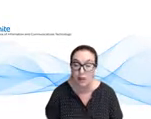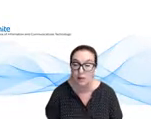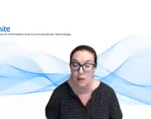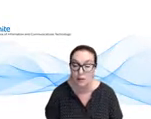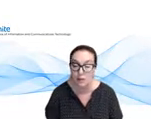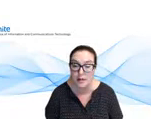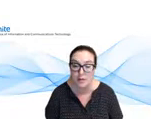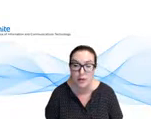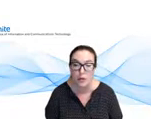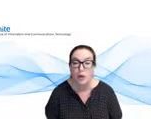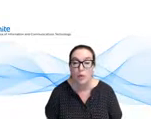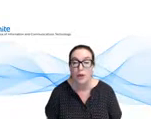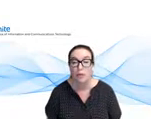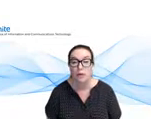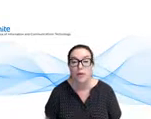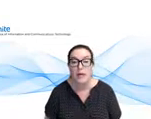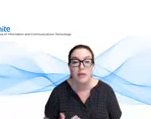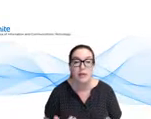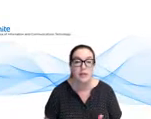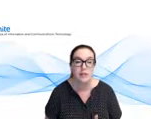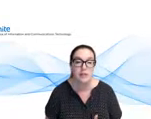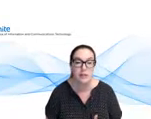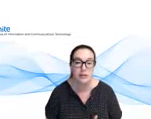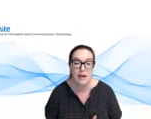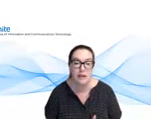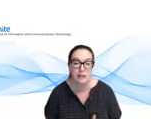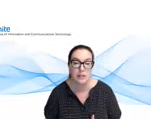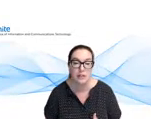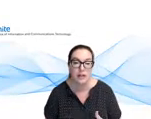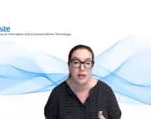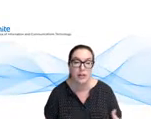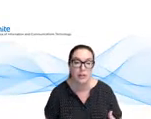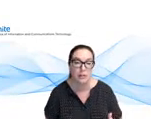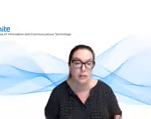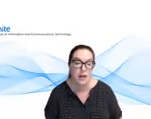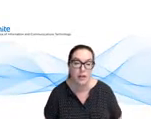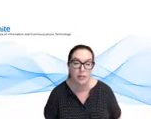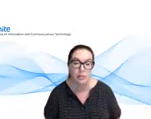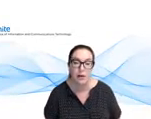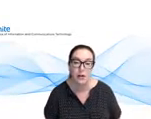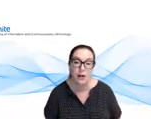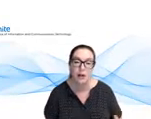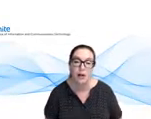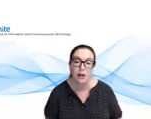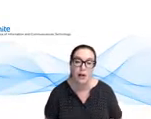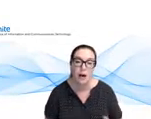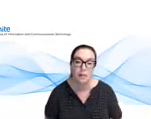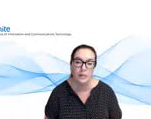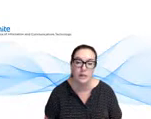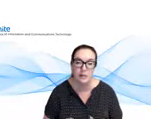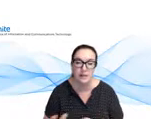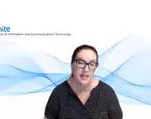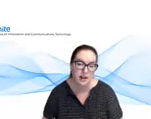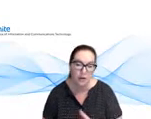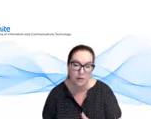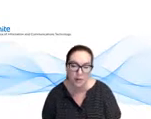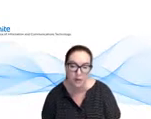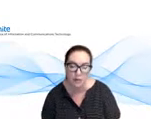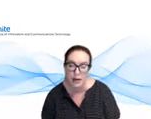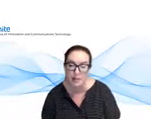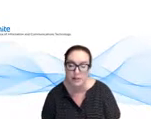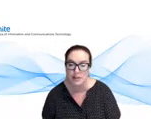be well addressed. So when you look into these decision factors and you scan your portfolio, you come into this